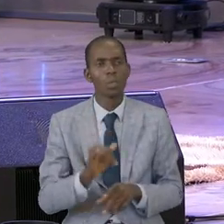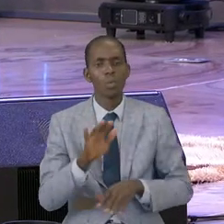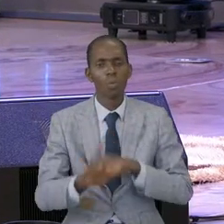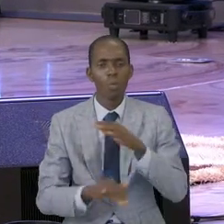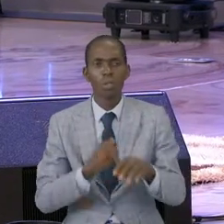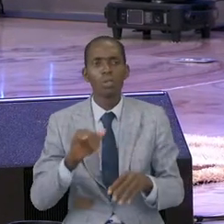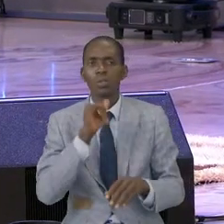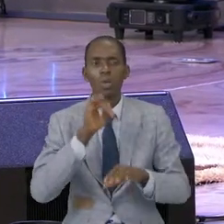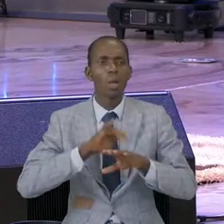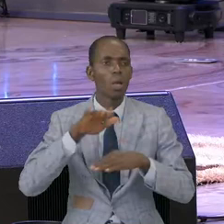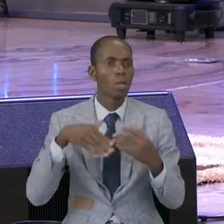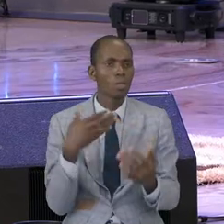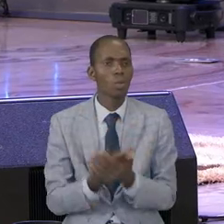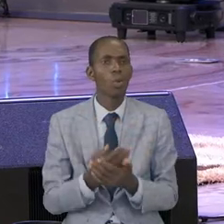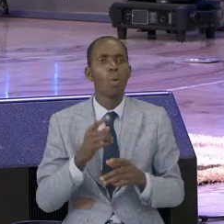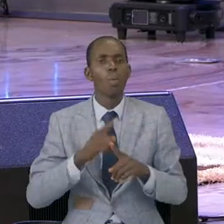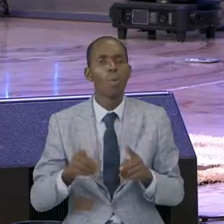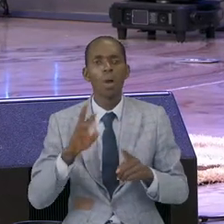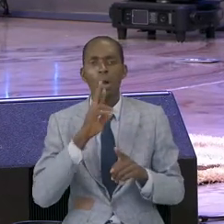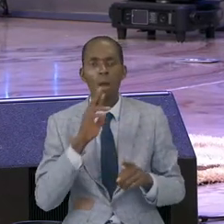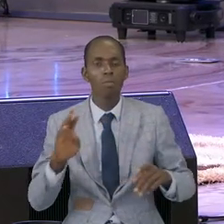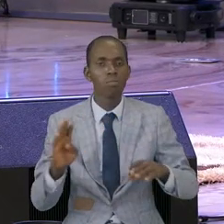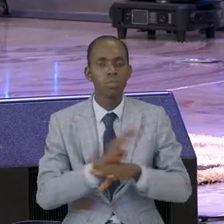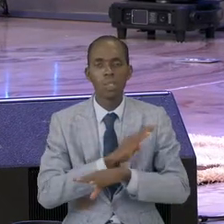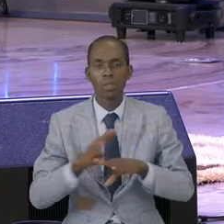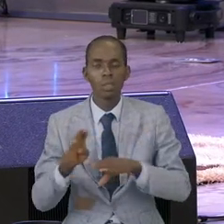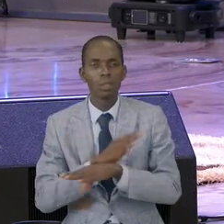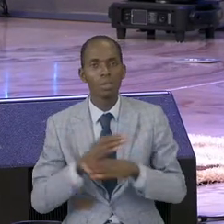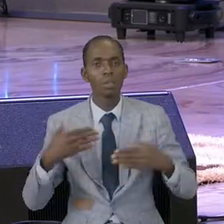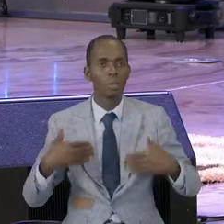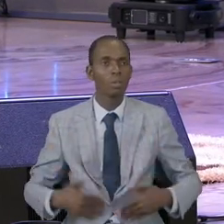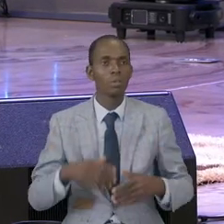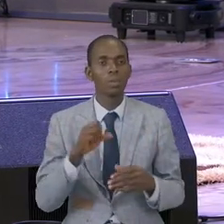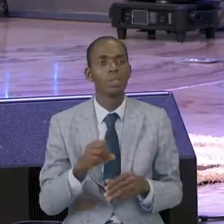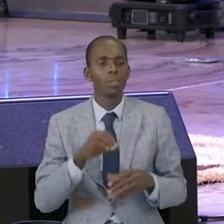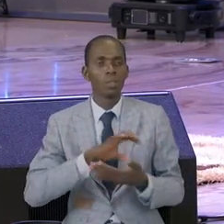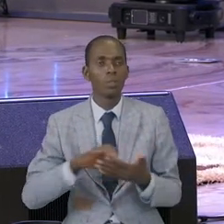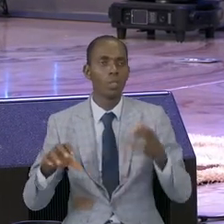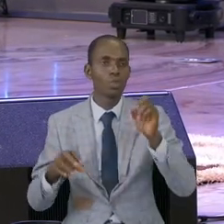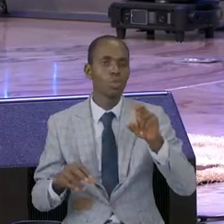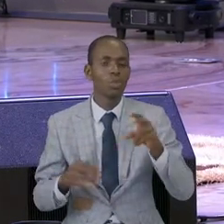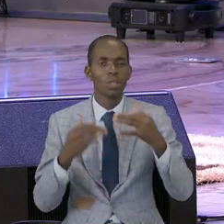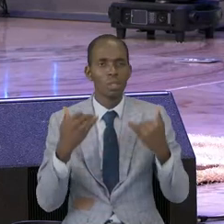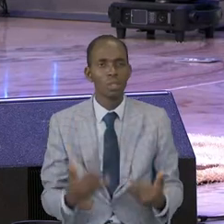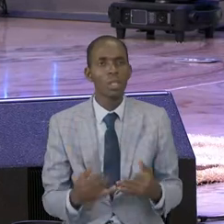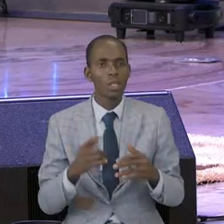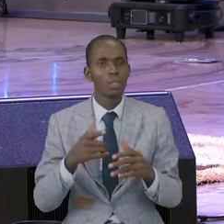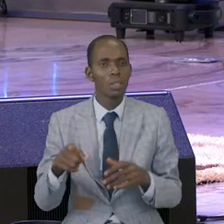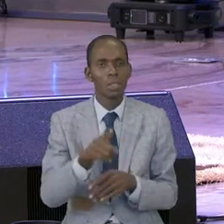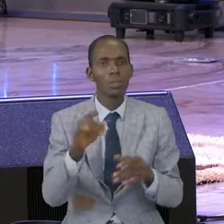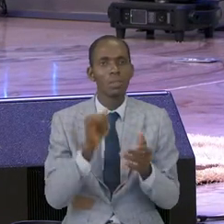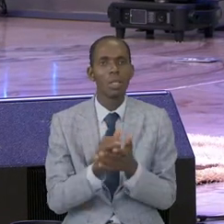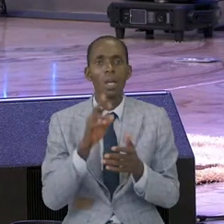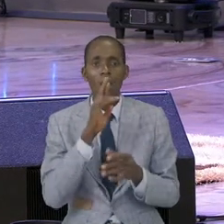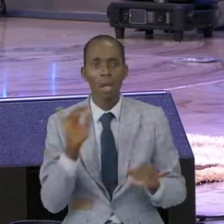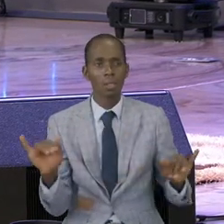not at all, but are busy bodies. In verse 12 then tells us, now them